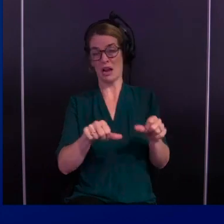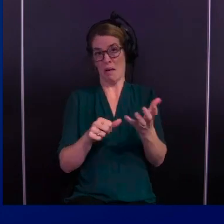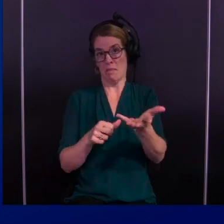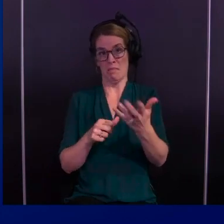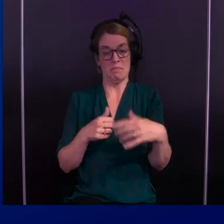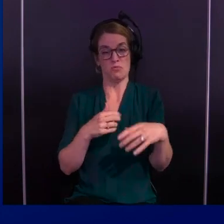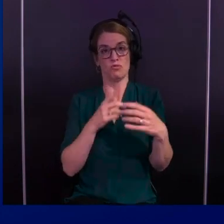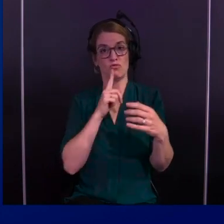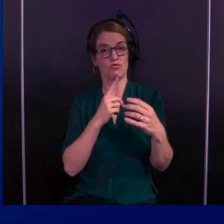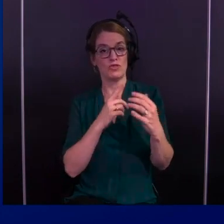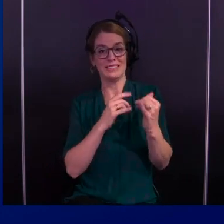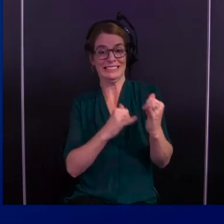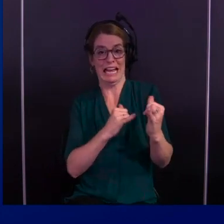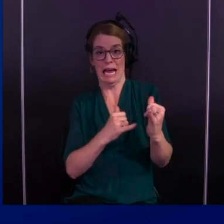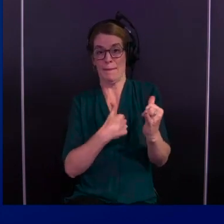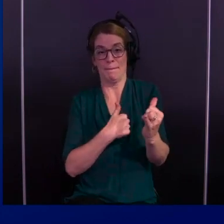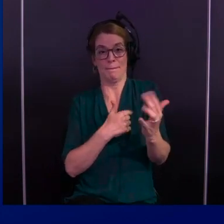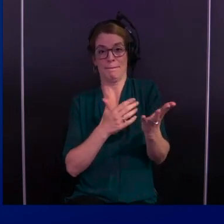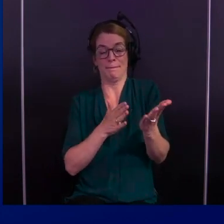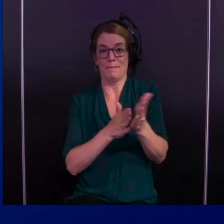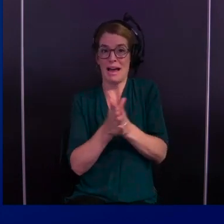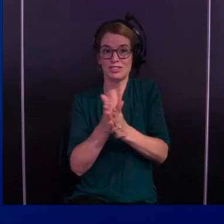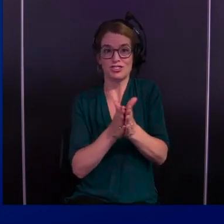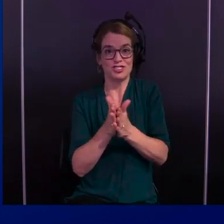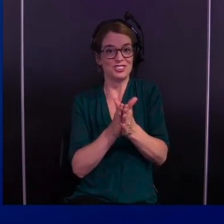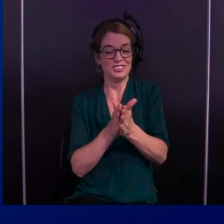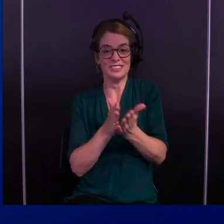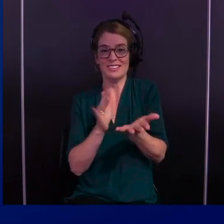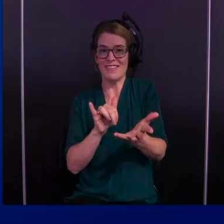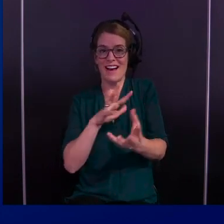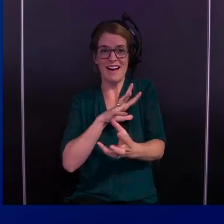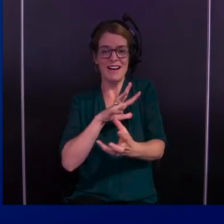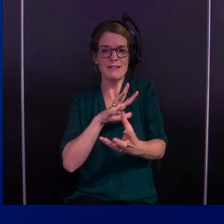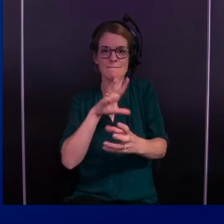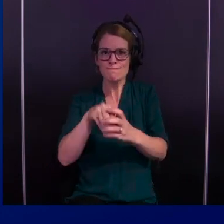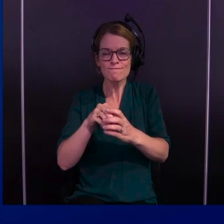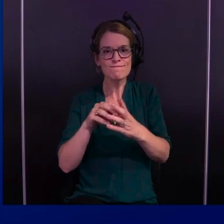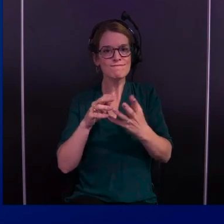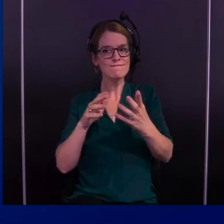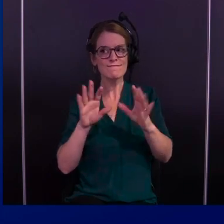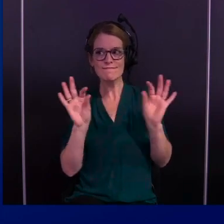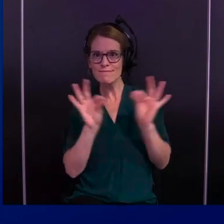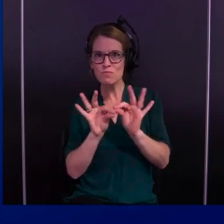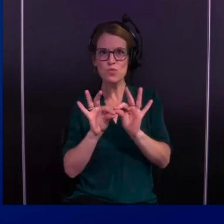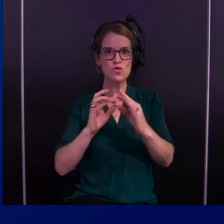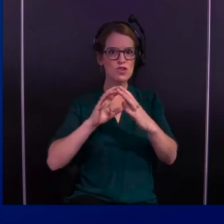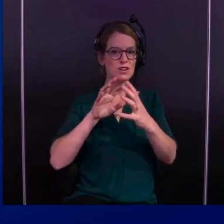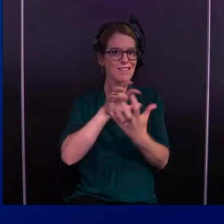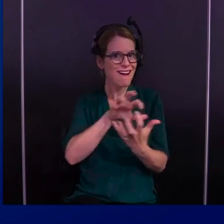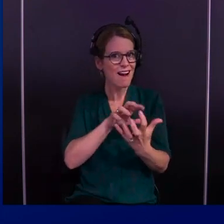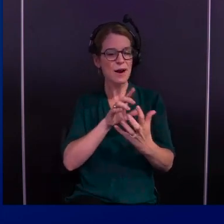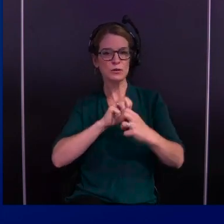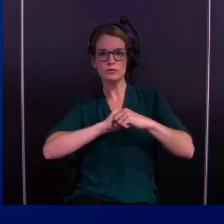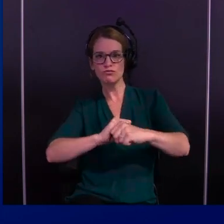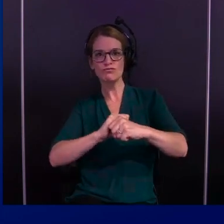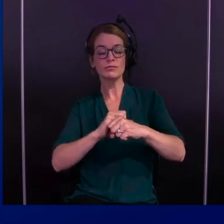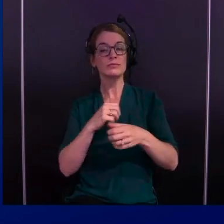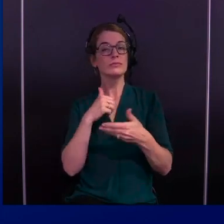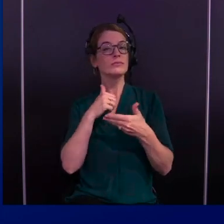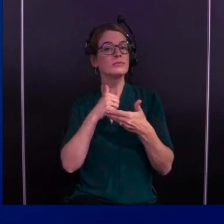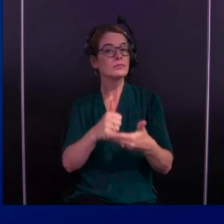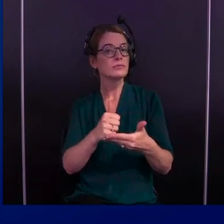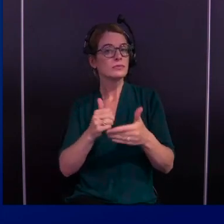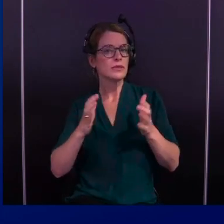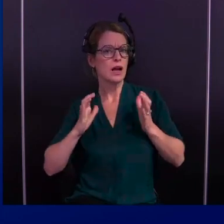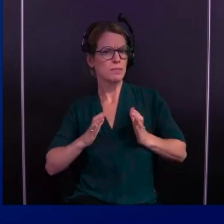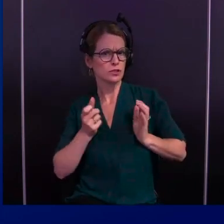I'm very passionate about this. We gotta make sure that the cloud is secure, and I really want to help our customers with their